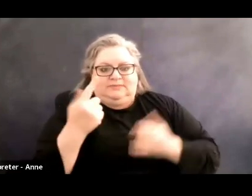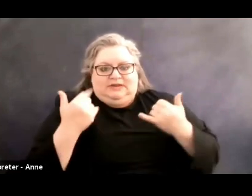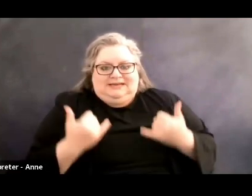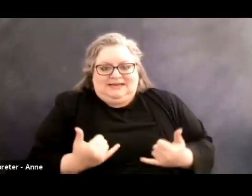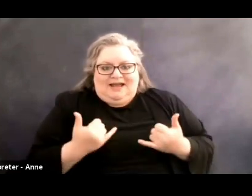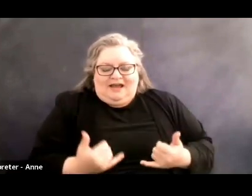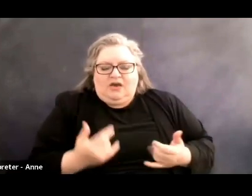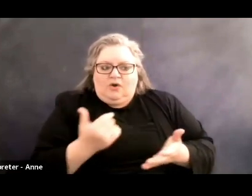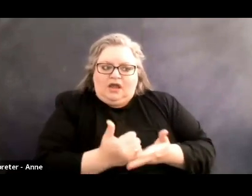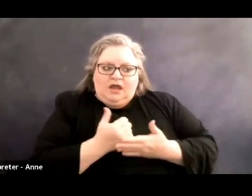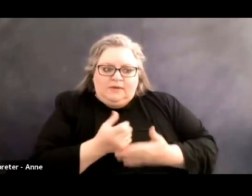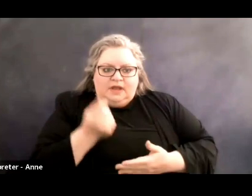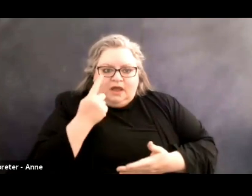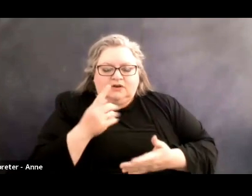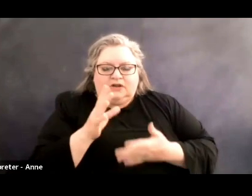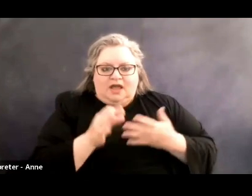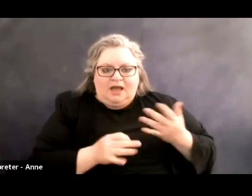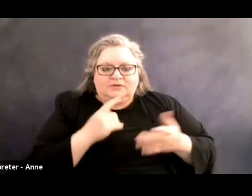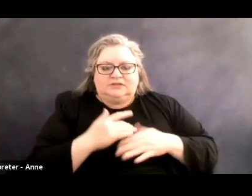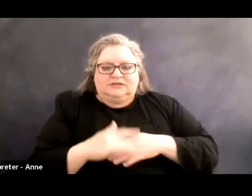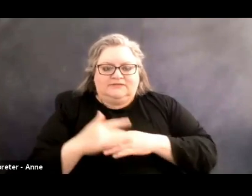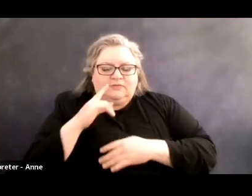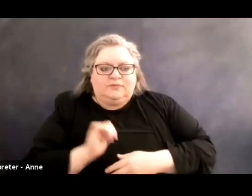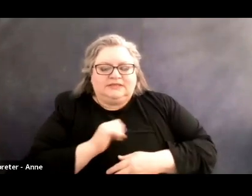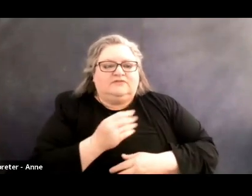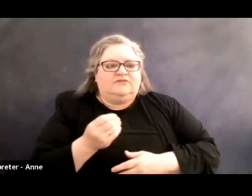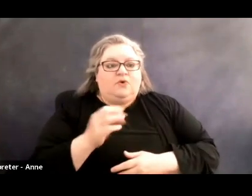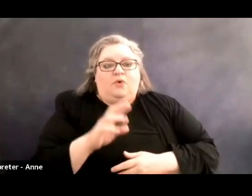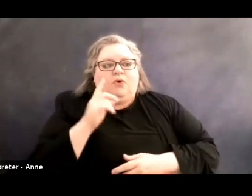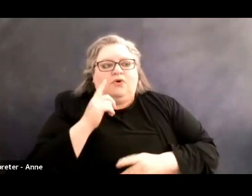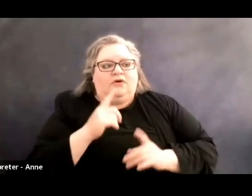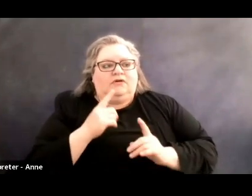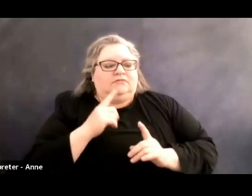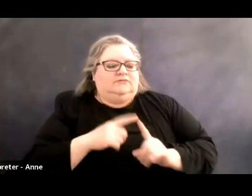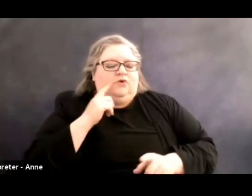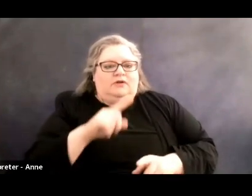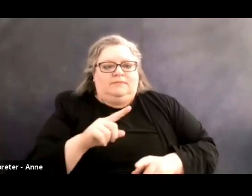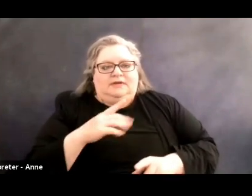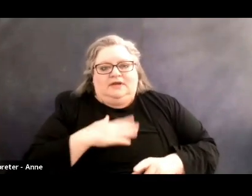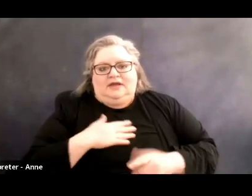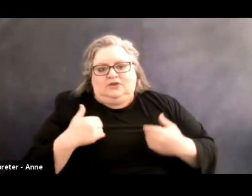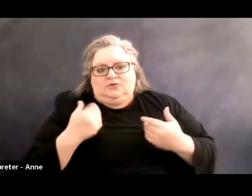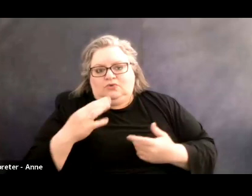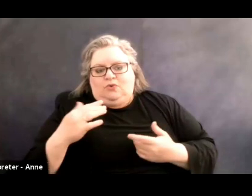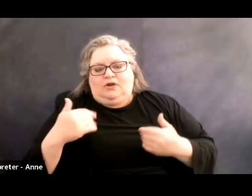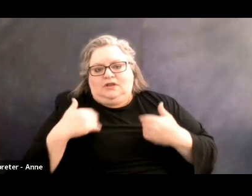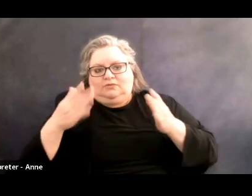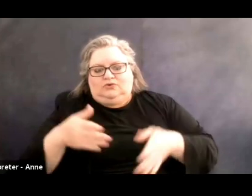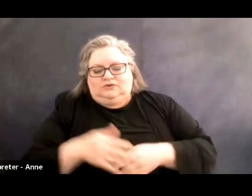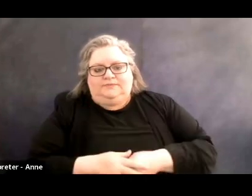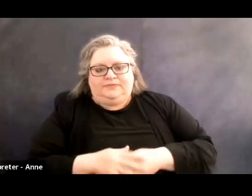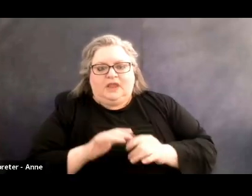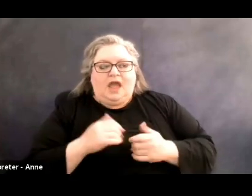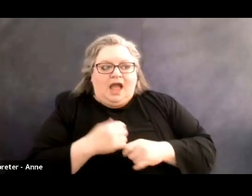help me to understand what options I have available for myself or for my youth and young adult. How do we make sure that people who contact